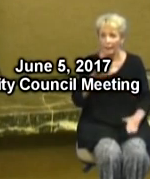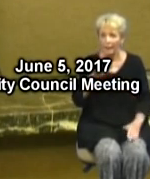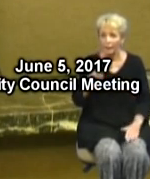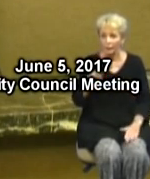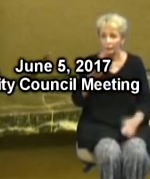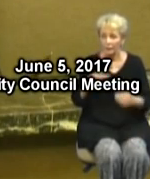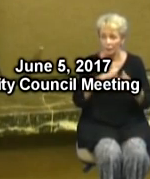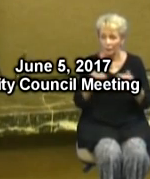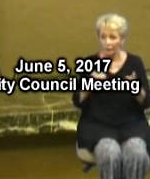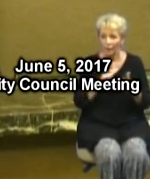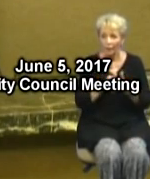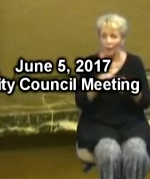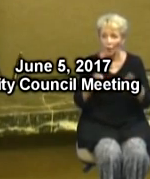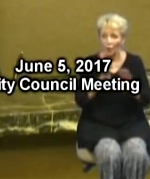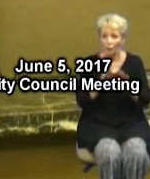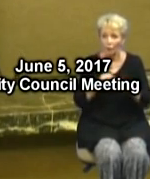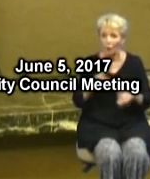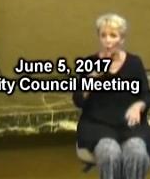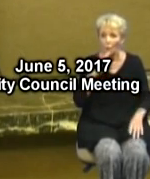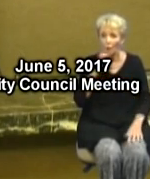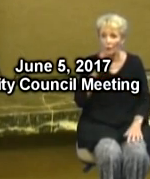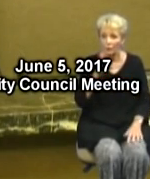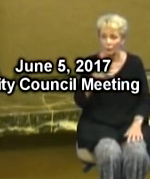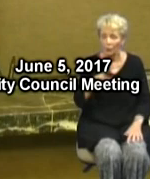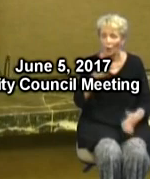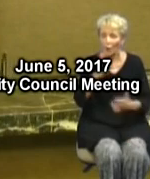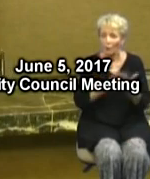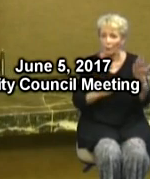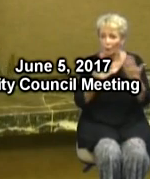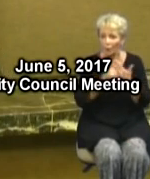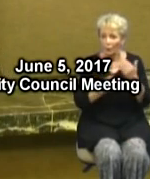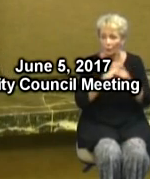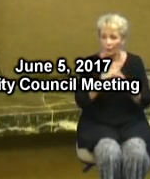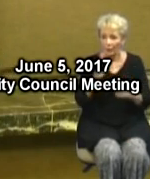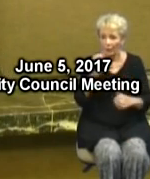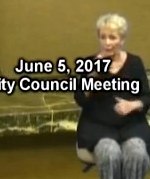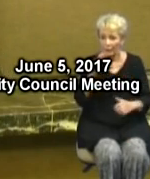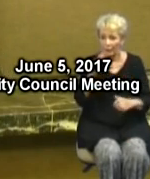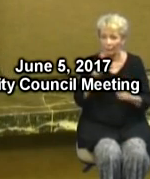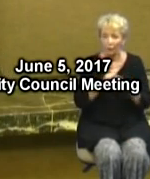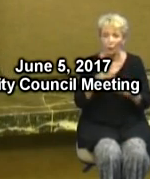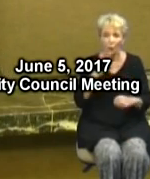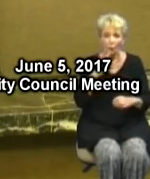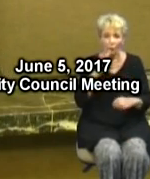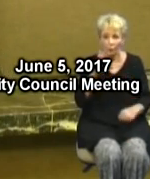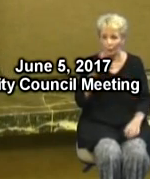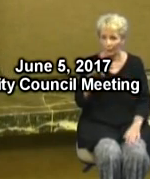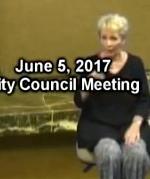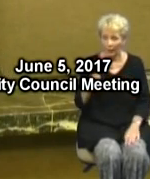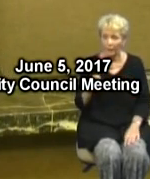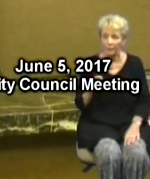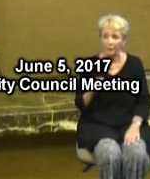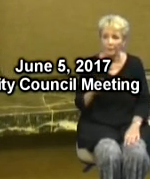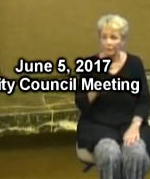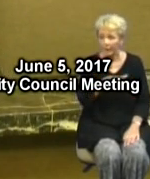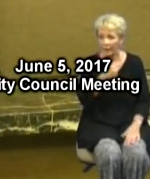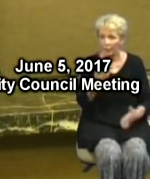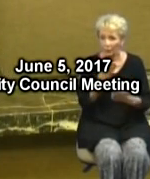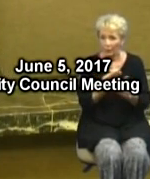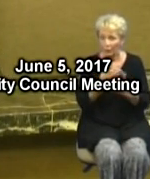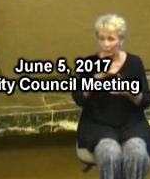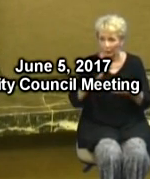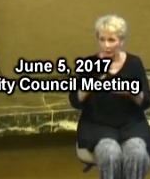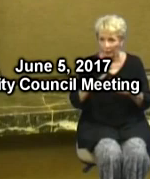$3,836 to close out the Water Clear World project, which was a capital project at the water plant. Another budget